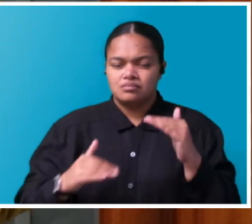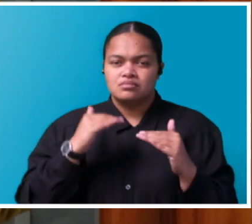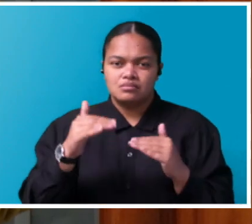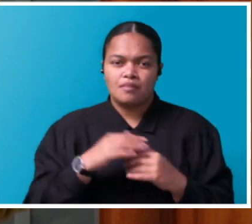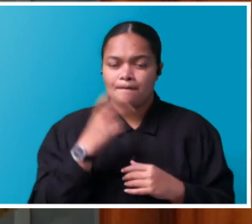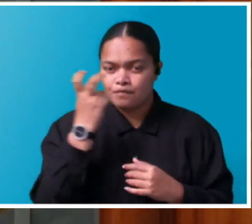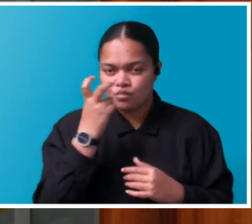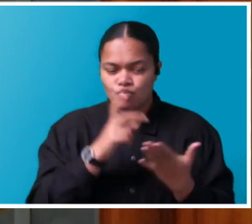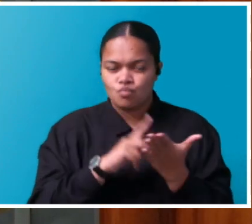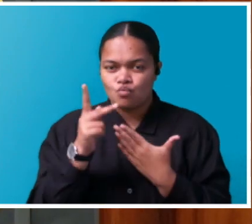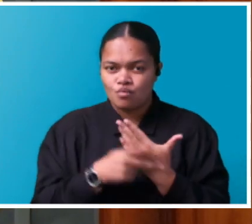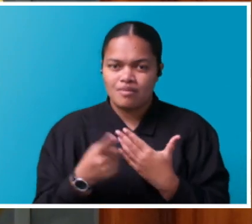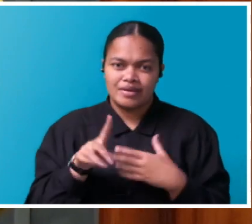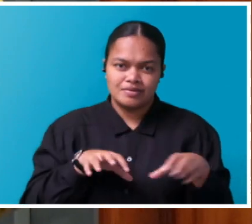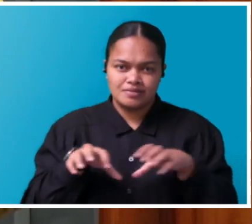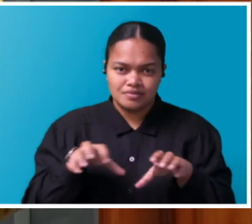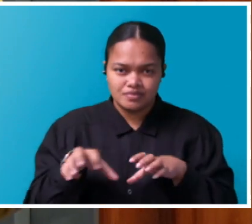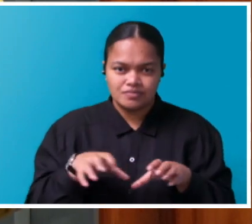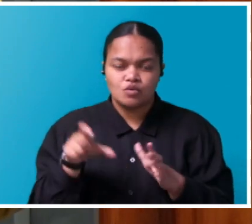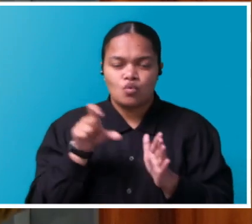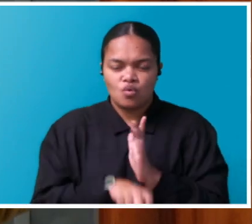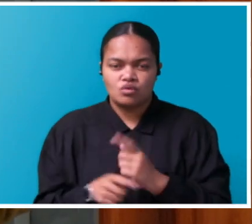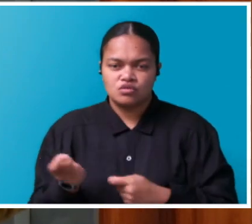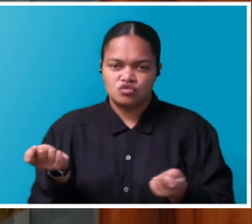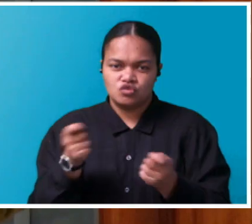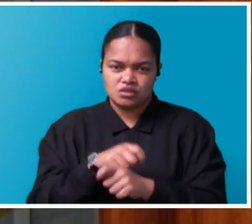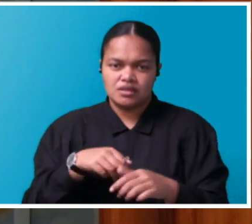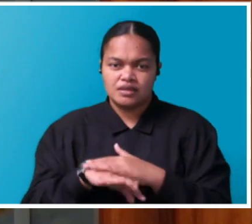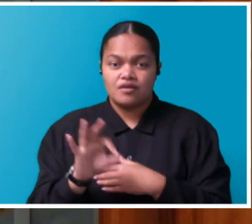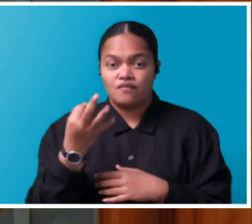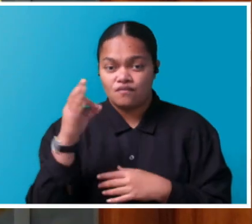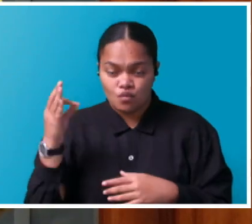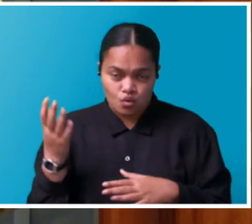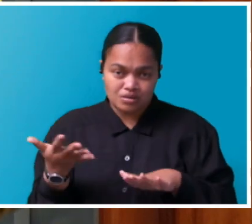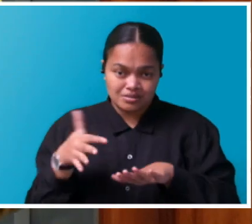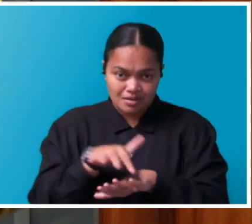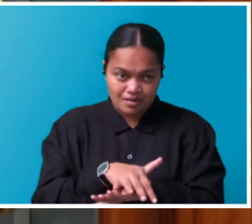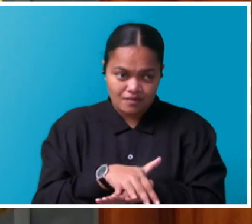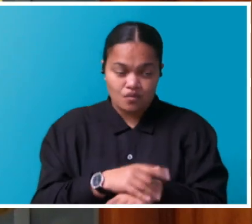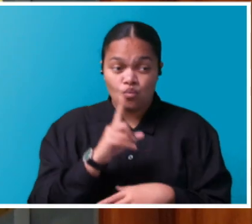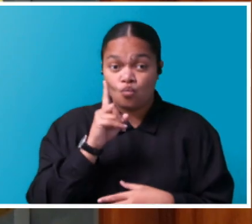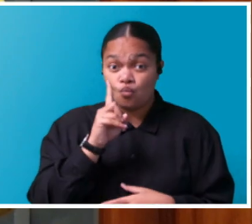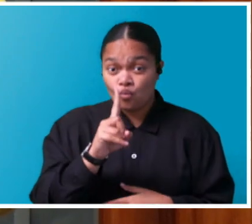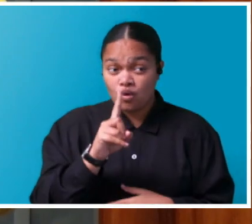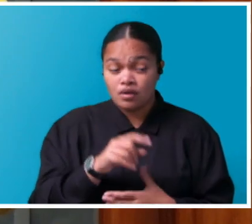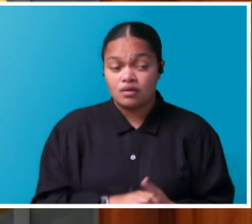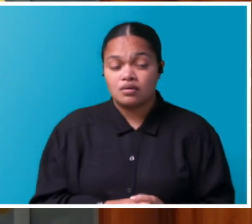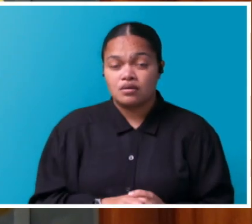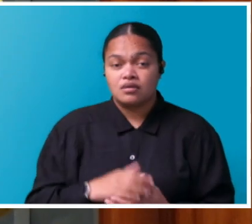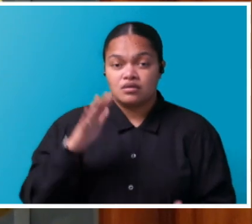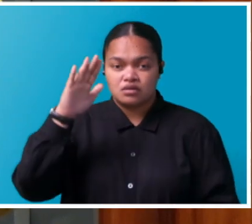monitored program and activities that caused the change in forest cover, which are: 1, the reduction in rate